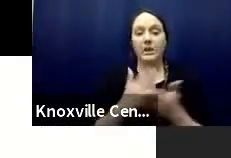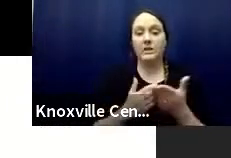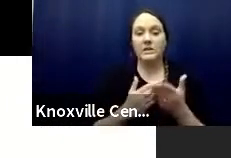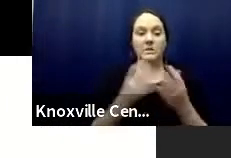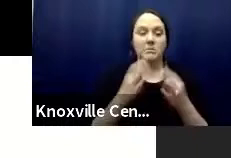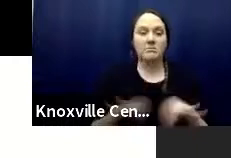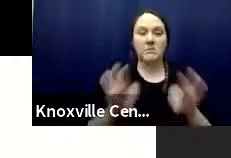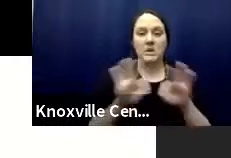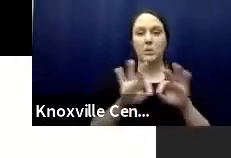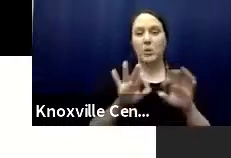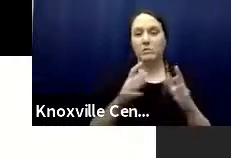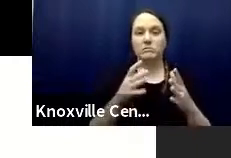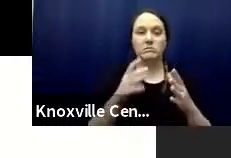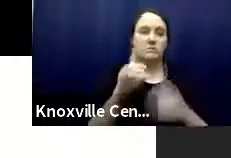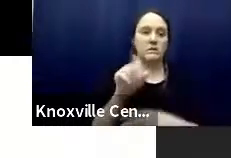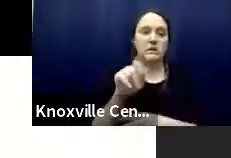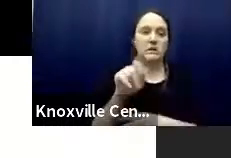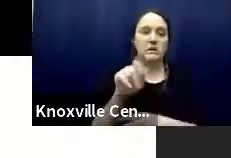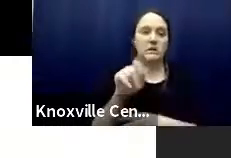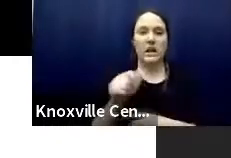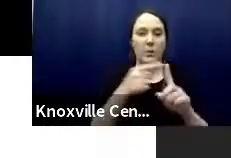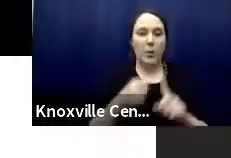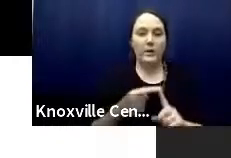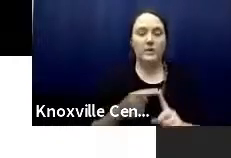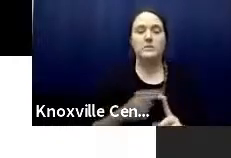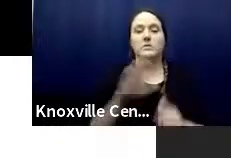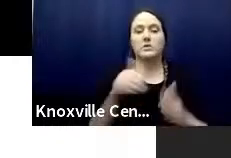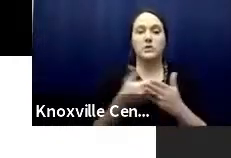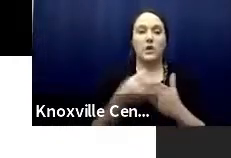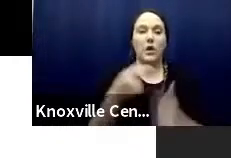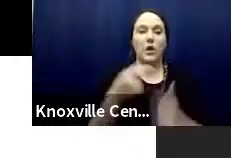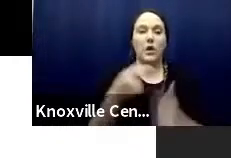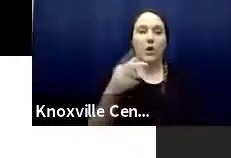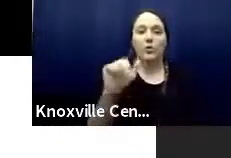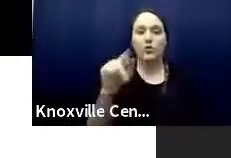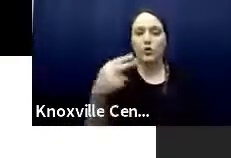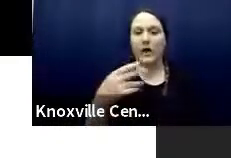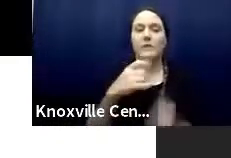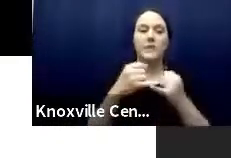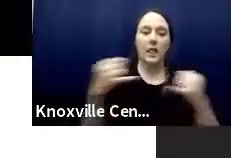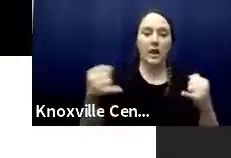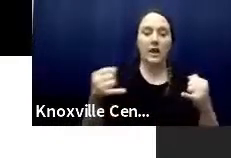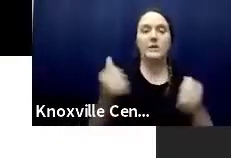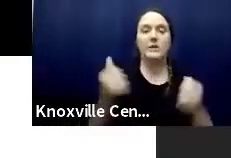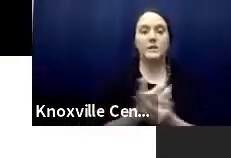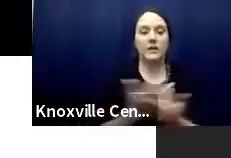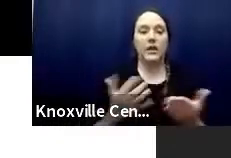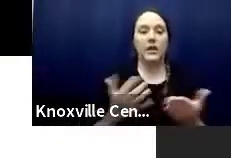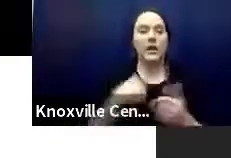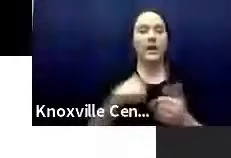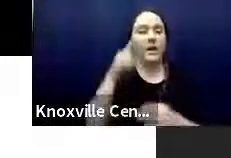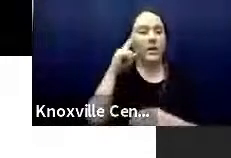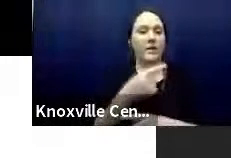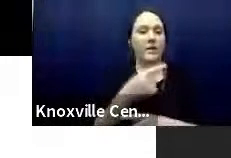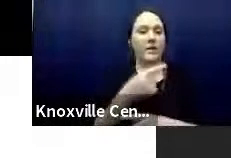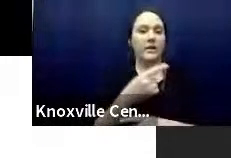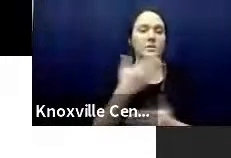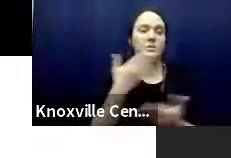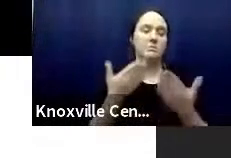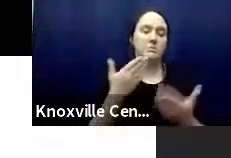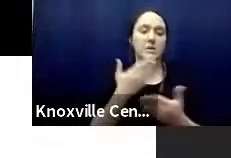data points, all these graphs and lines. And so I just thought this would potentially be